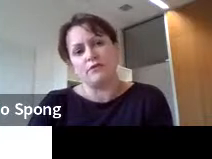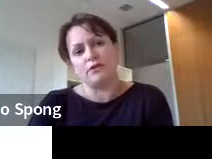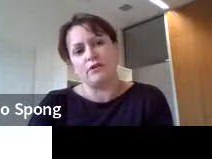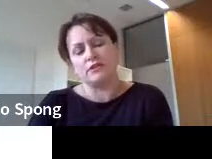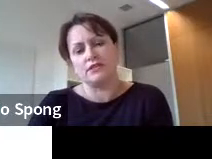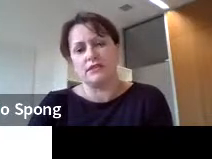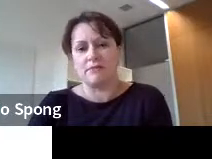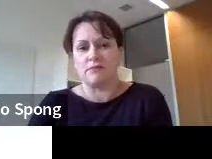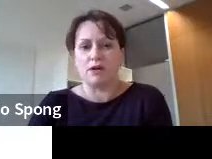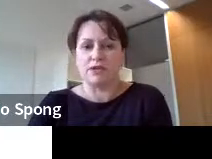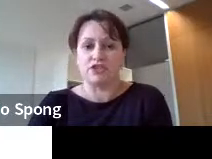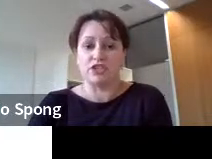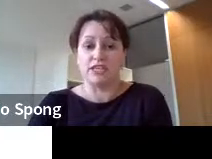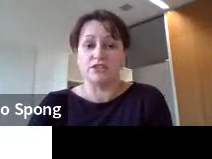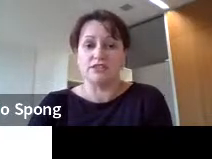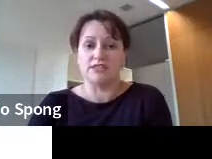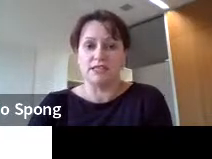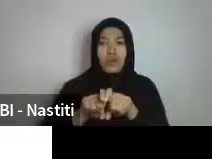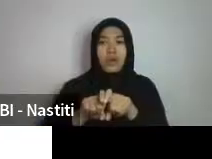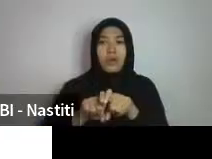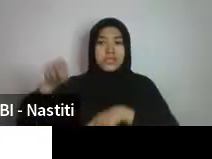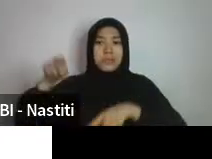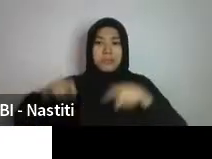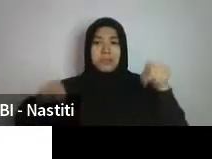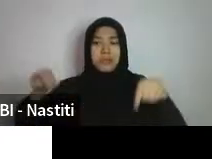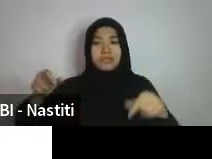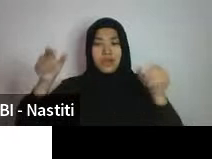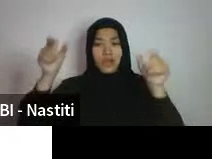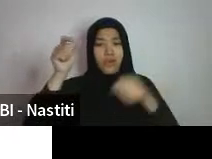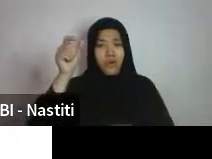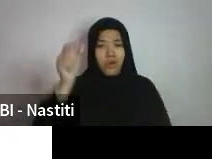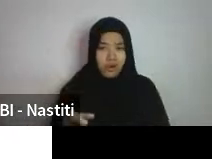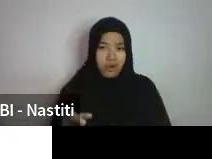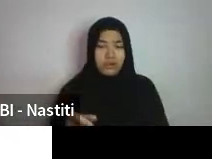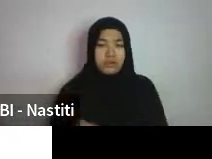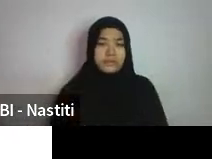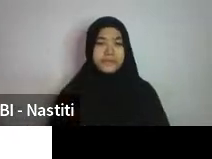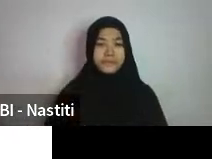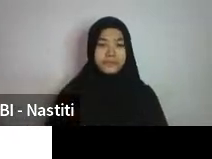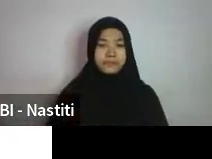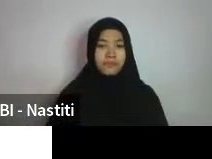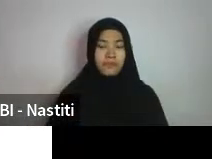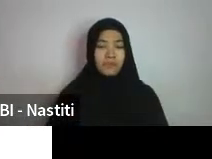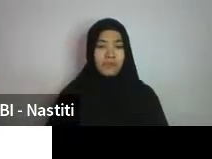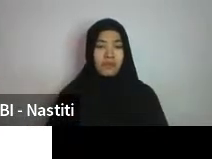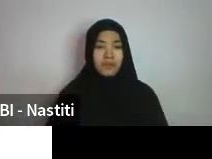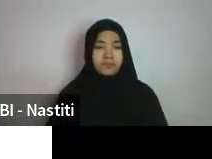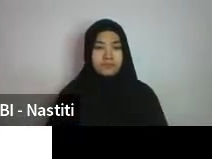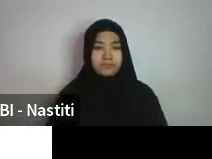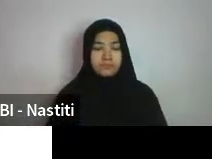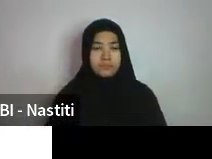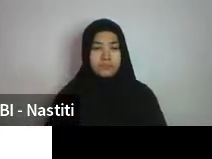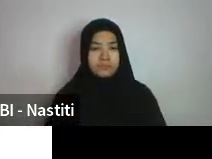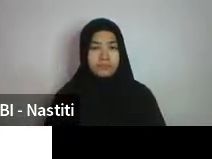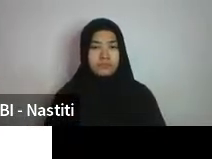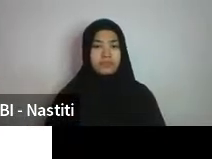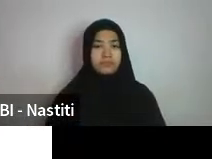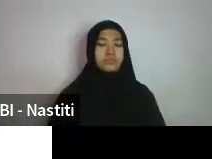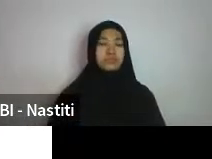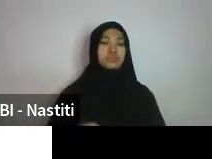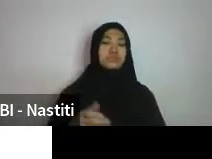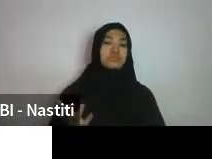investigating whether or not there might be changes in the person's environment or their routines or the people who are supporting